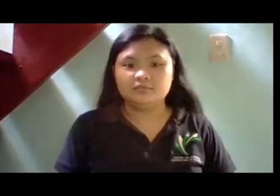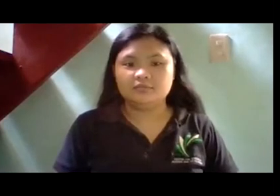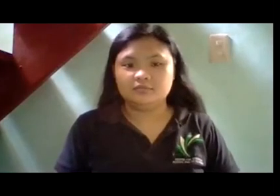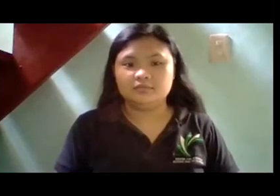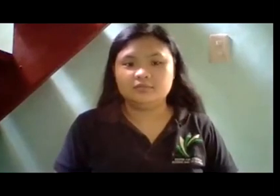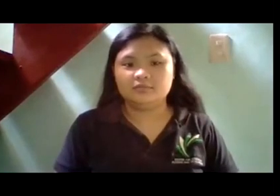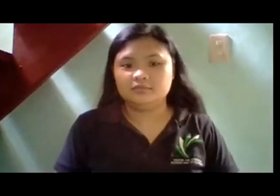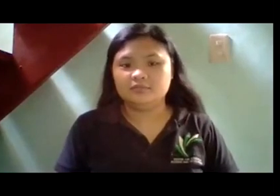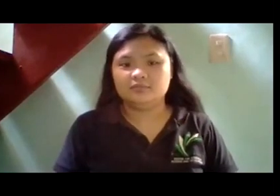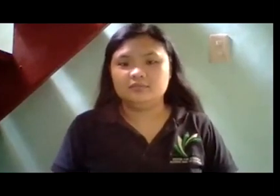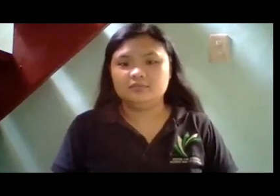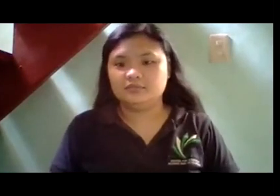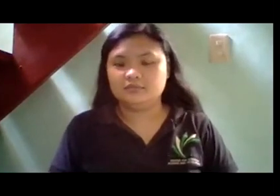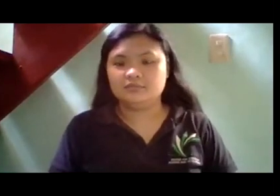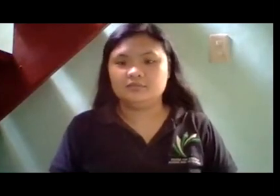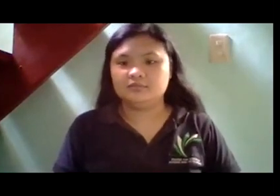so